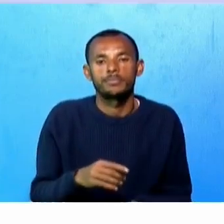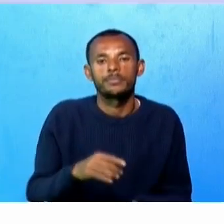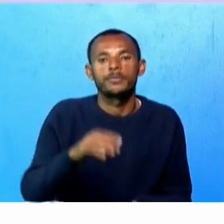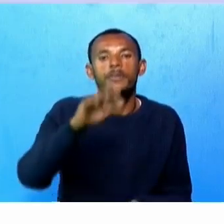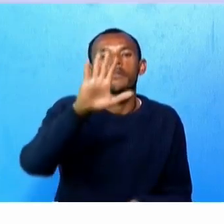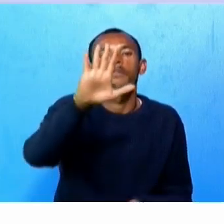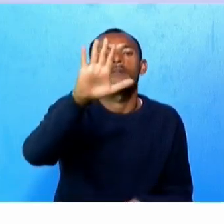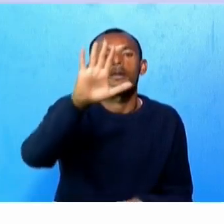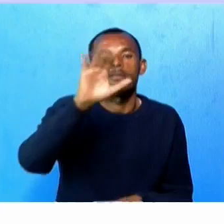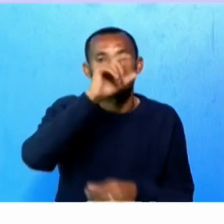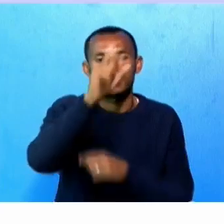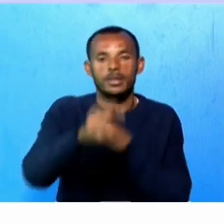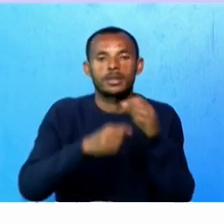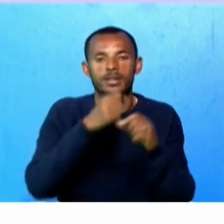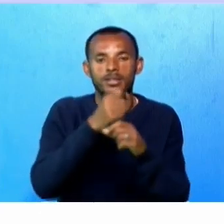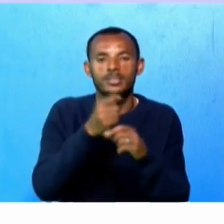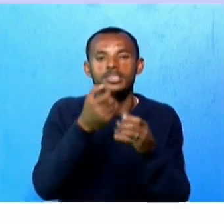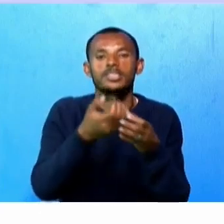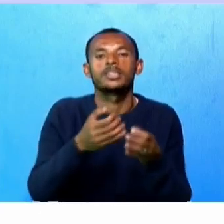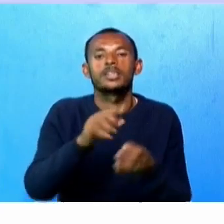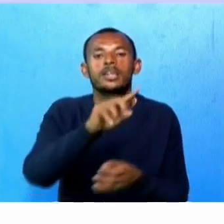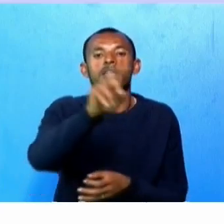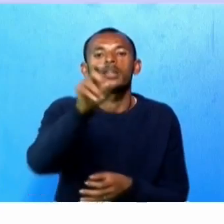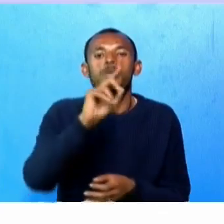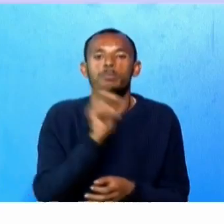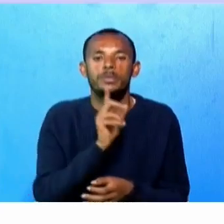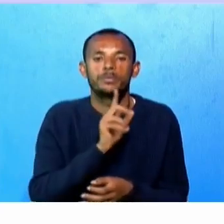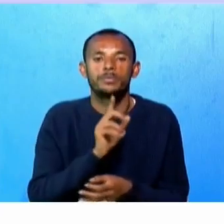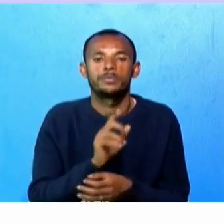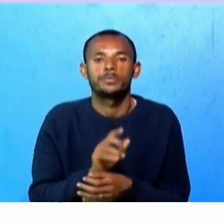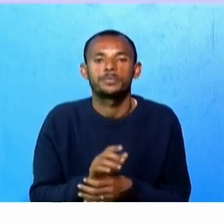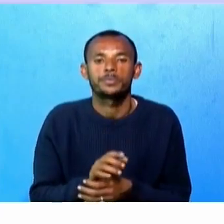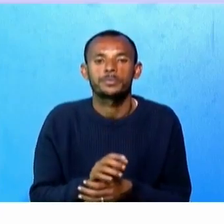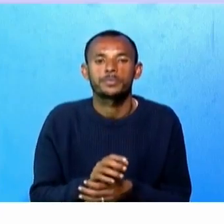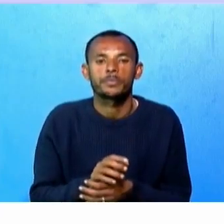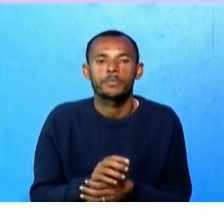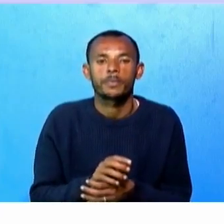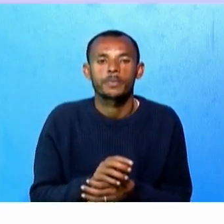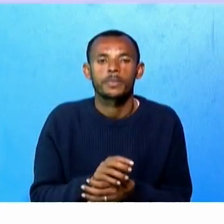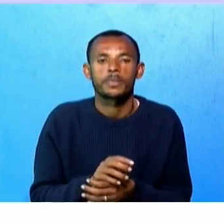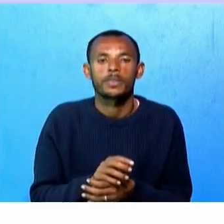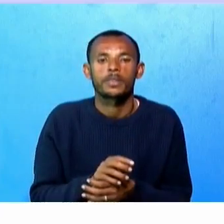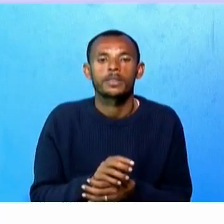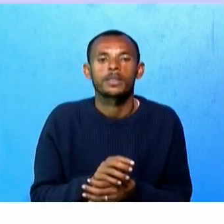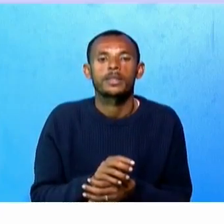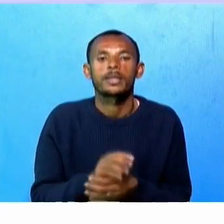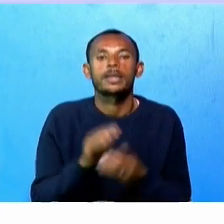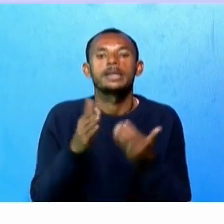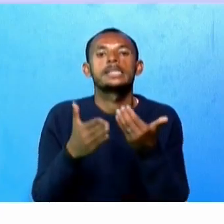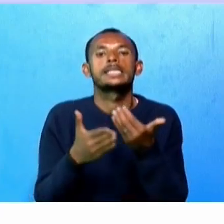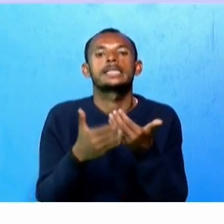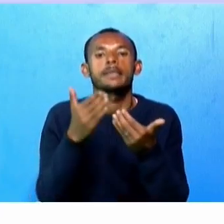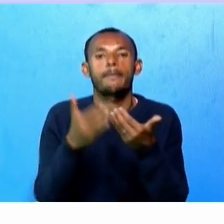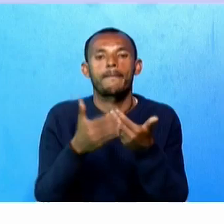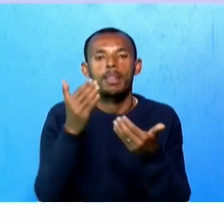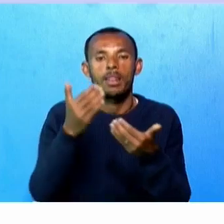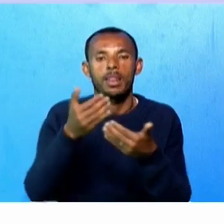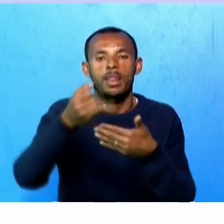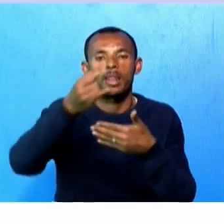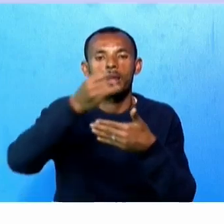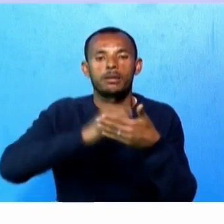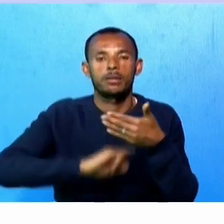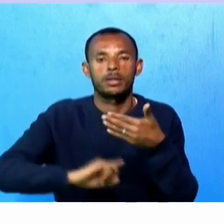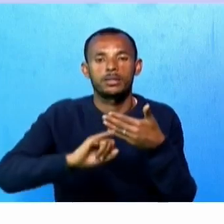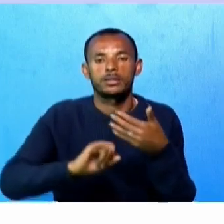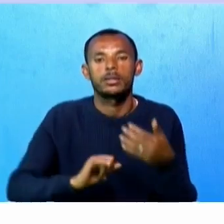the required thing here is the simple interest. Required is